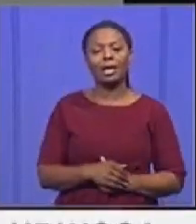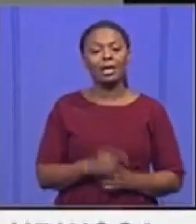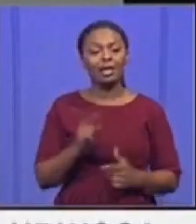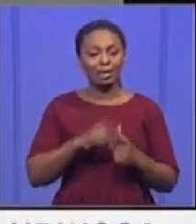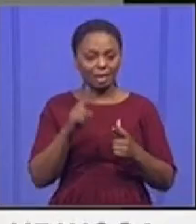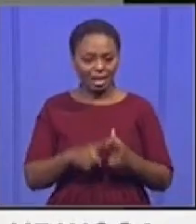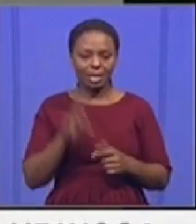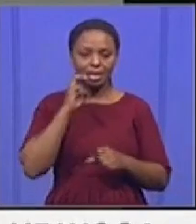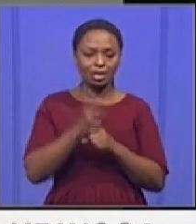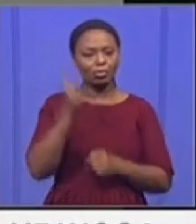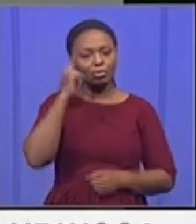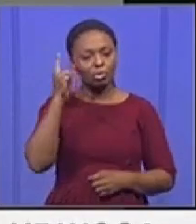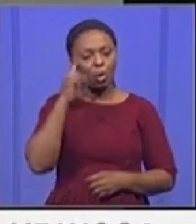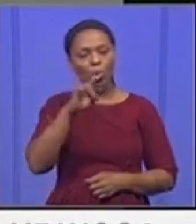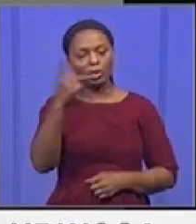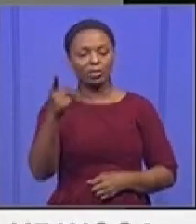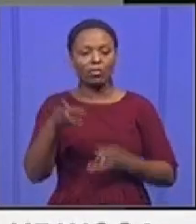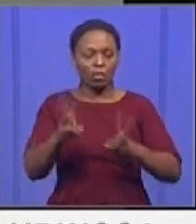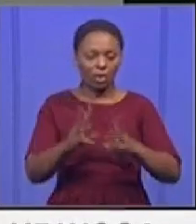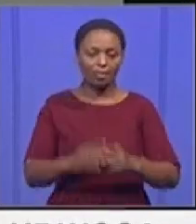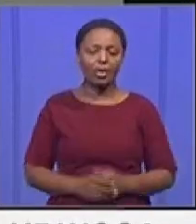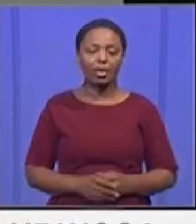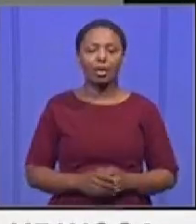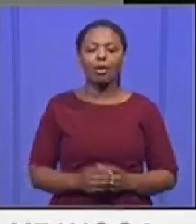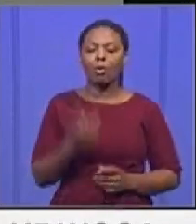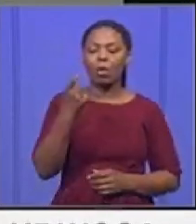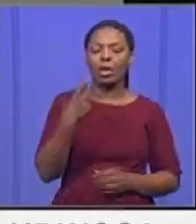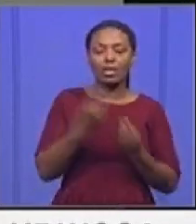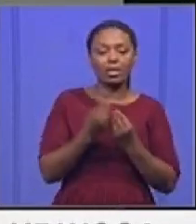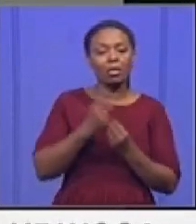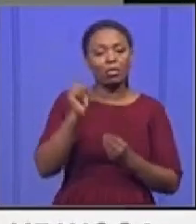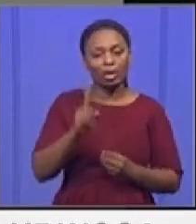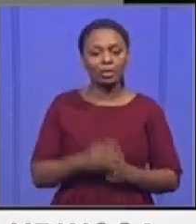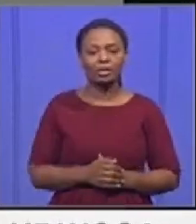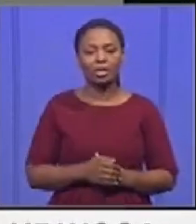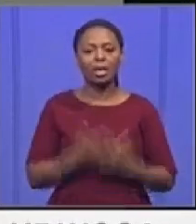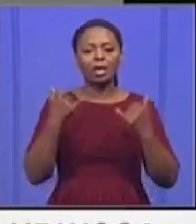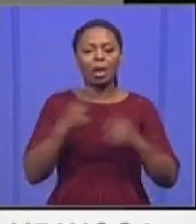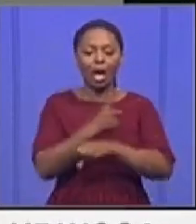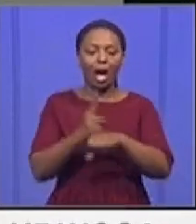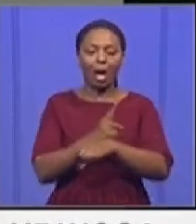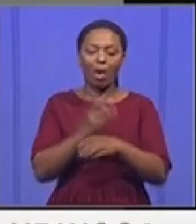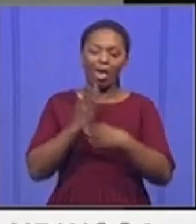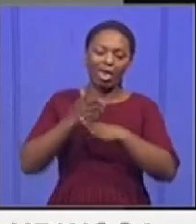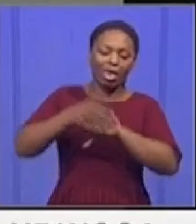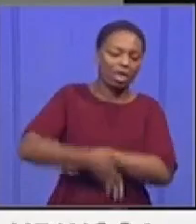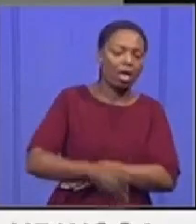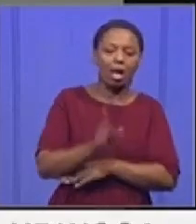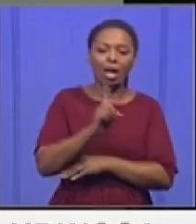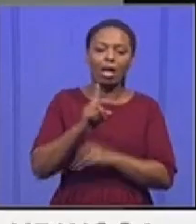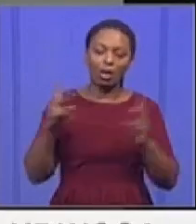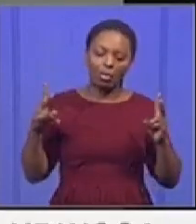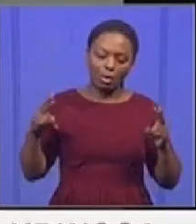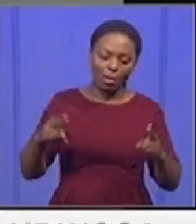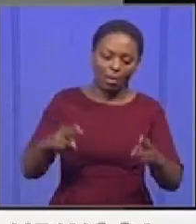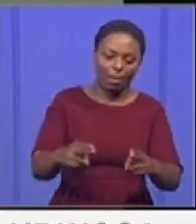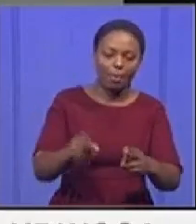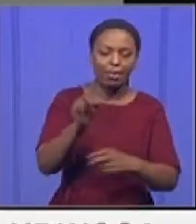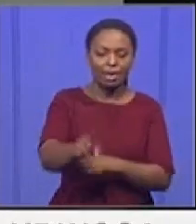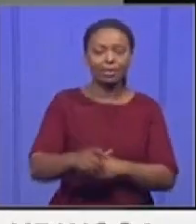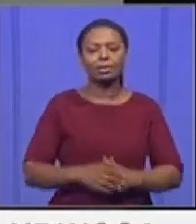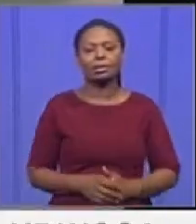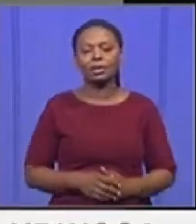begin to consider alternatives. One alternative really is to cut down those hours. So I think that,